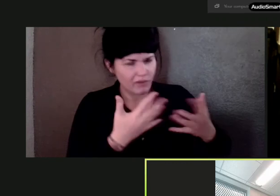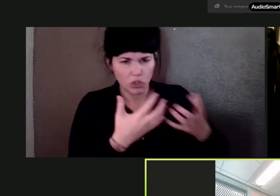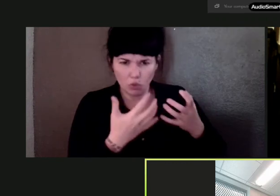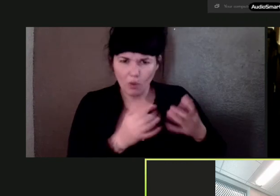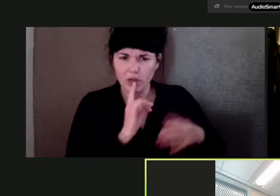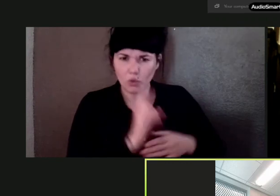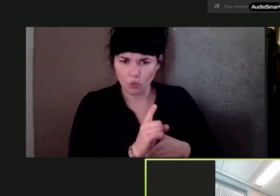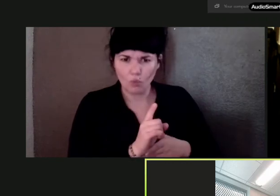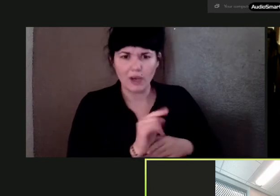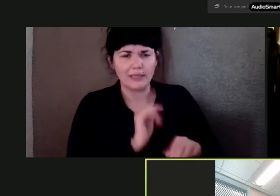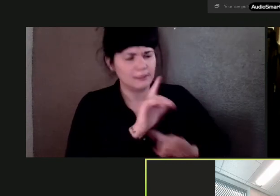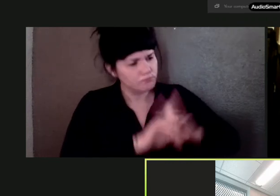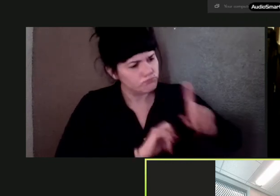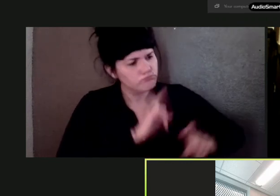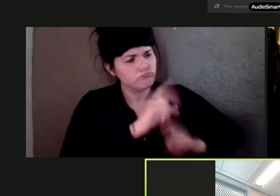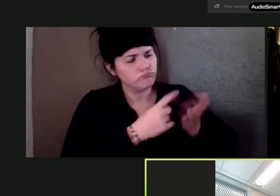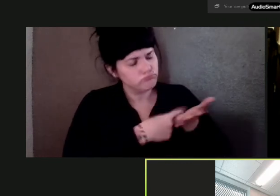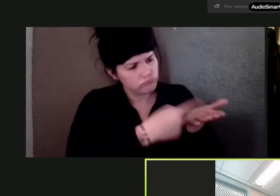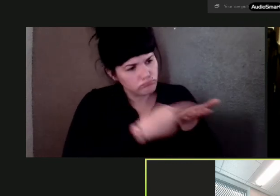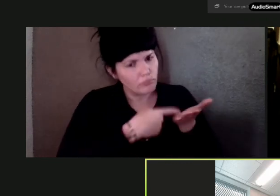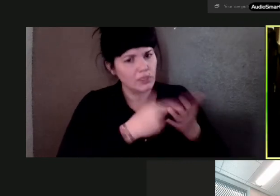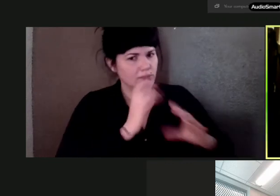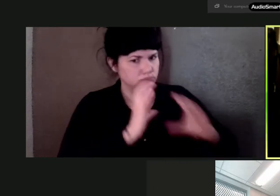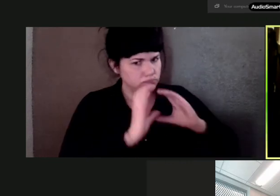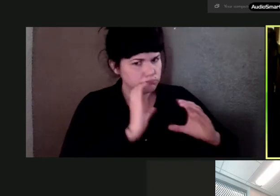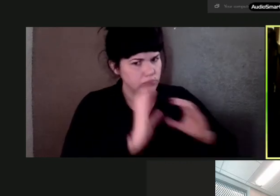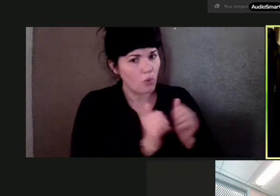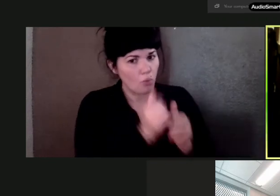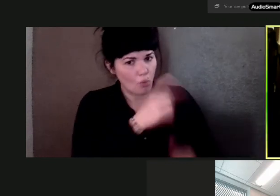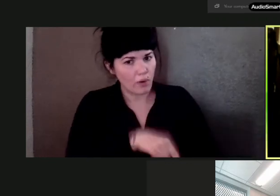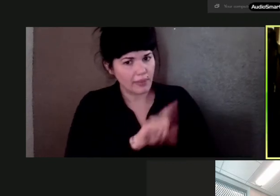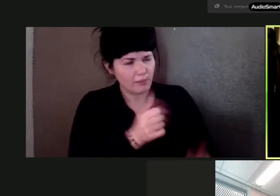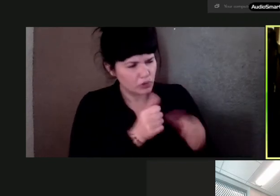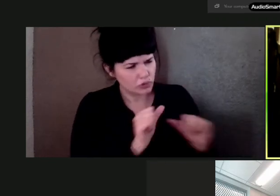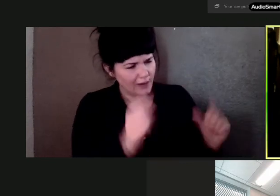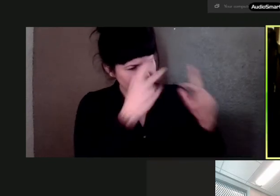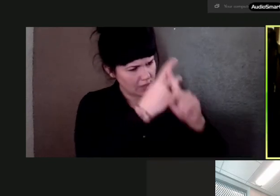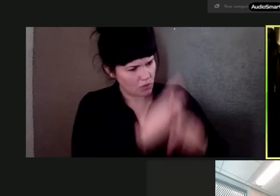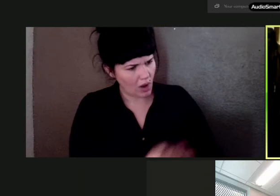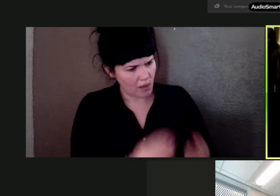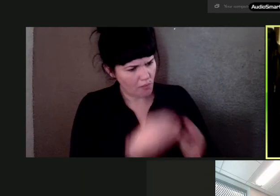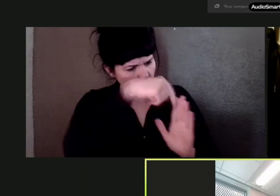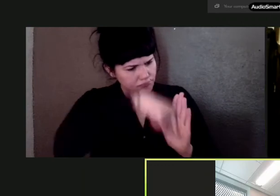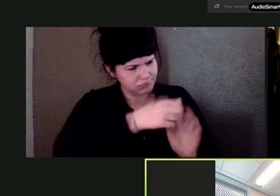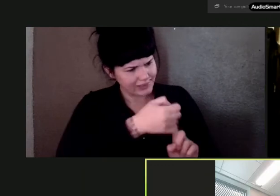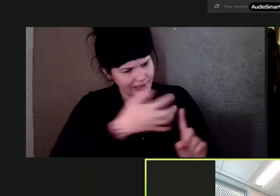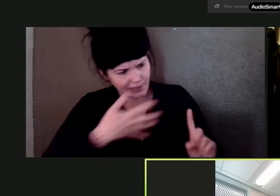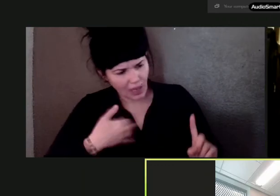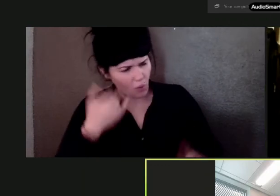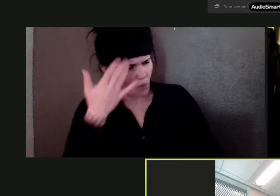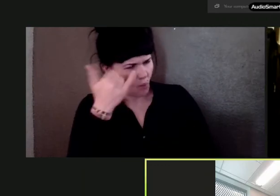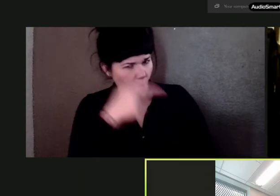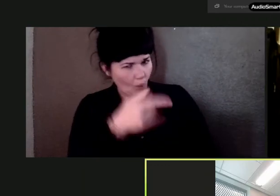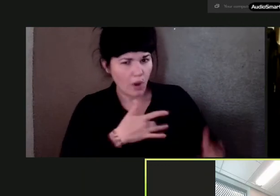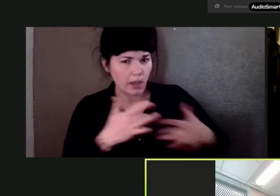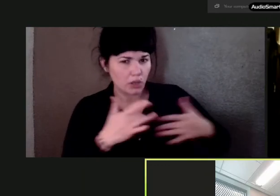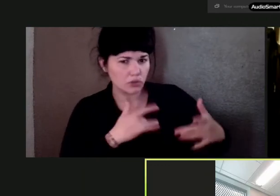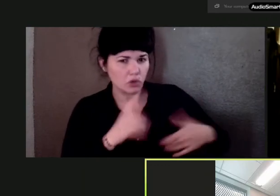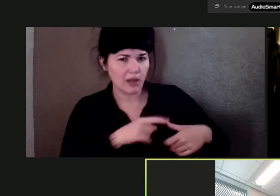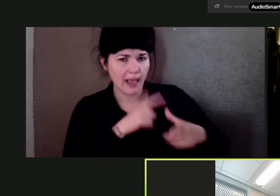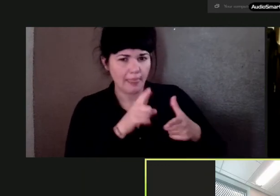interactive questions with them to find out more detail of like what their concern is, and then address them